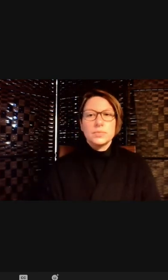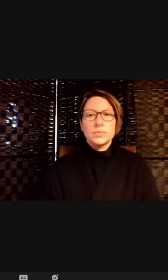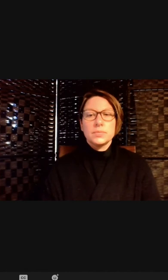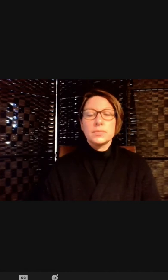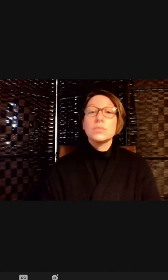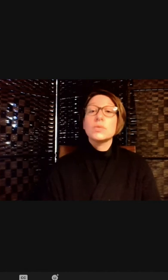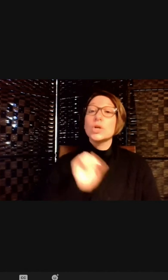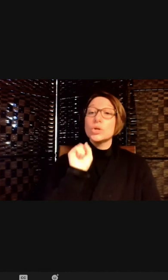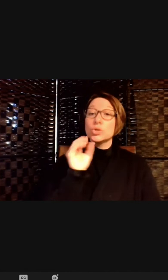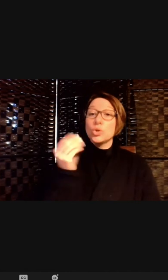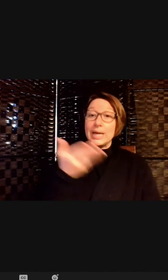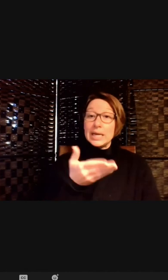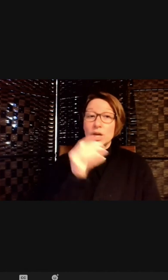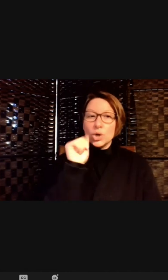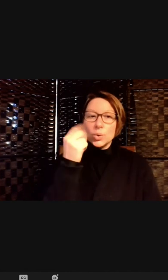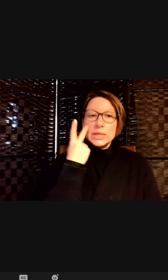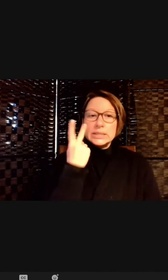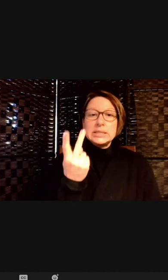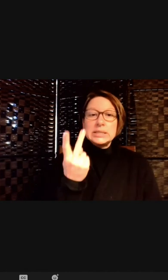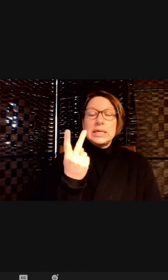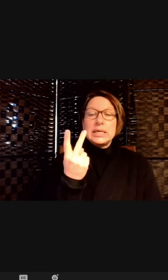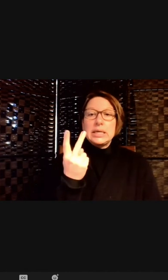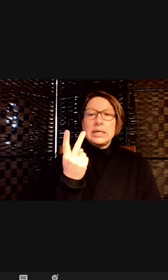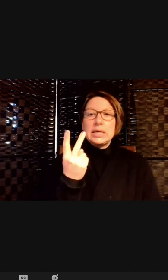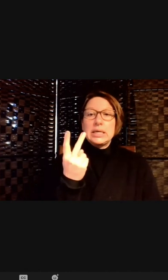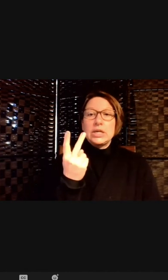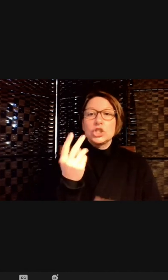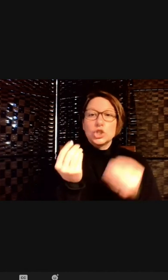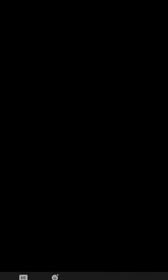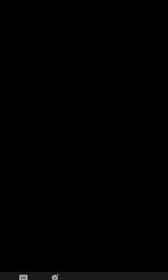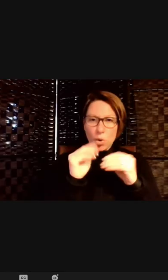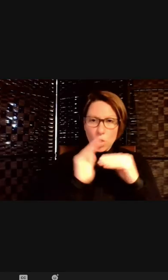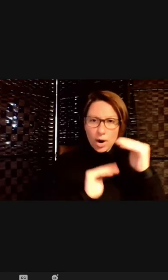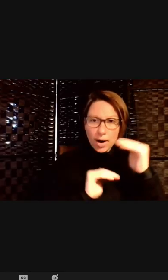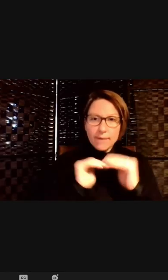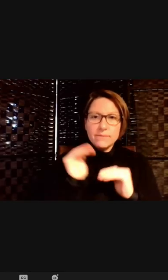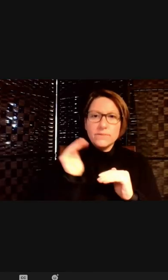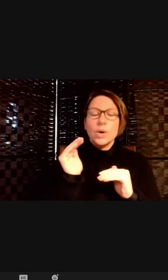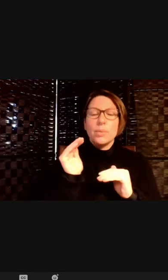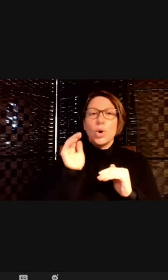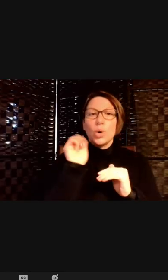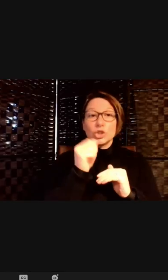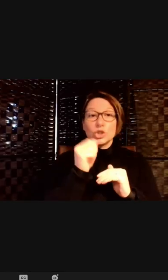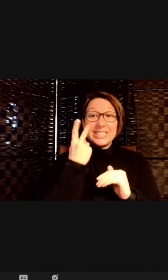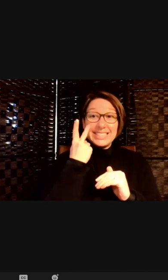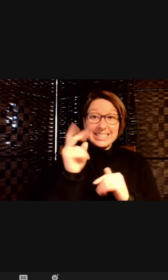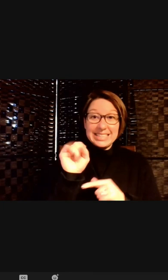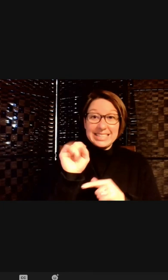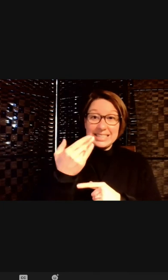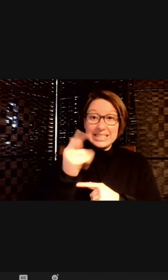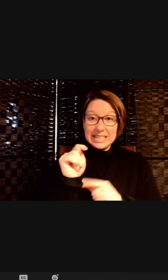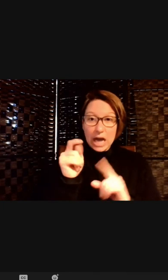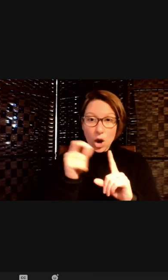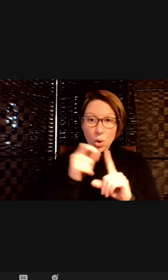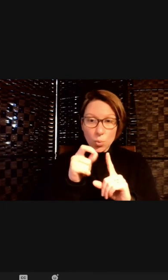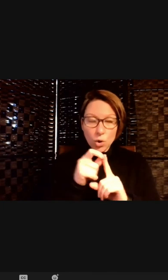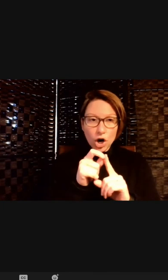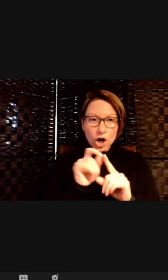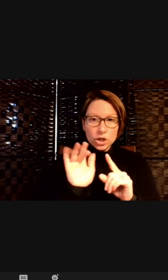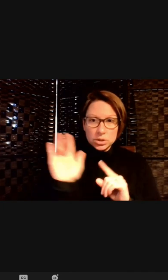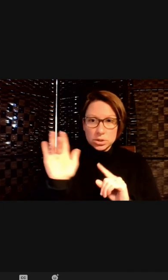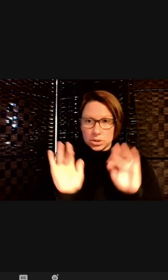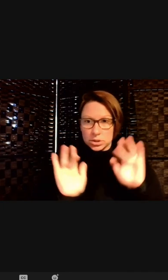Okay, so here you can see that she was more comfortable with that. She was able to see her sight words and sort them out. And the